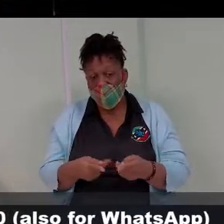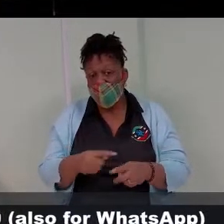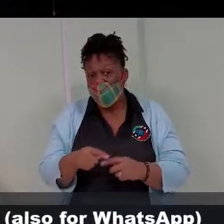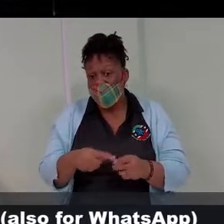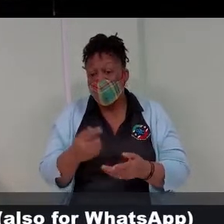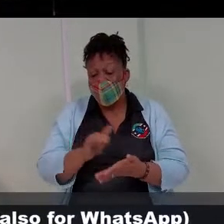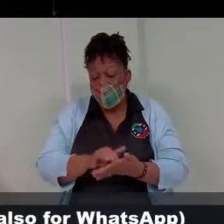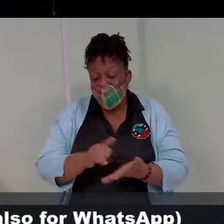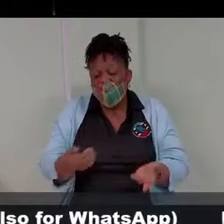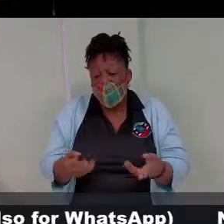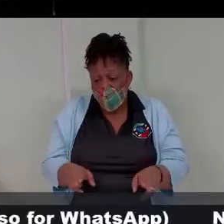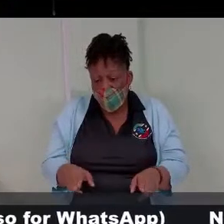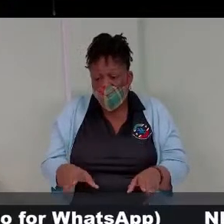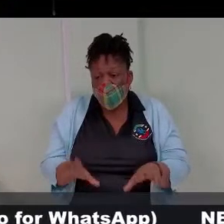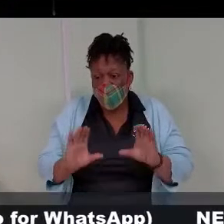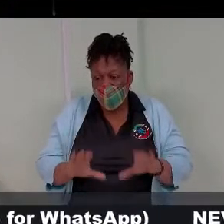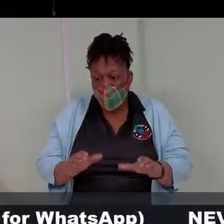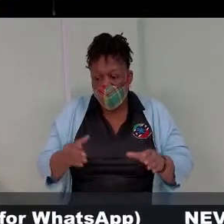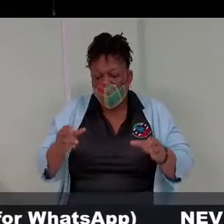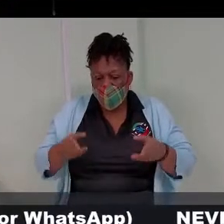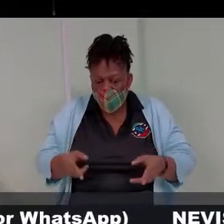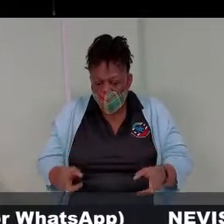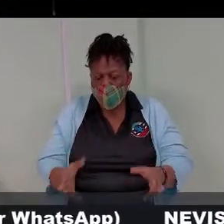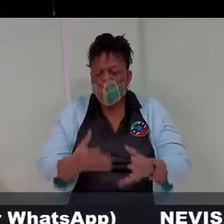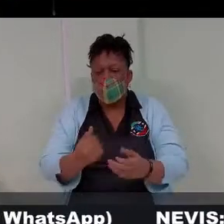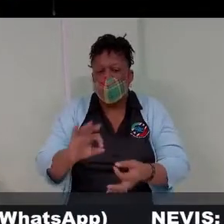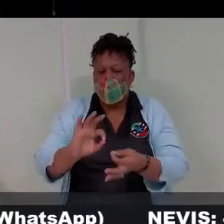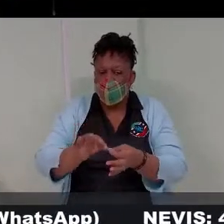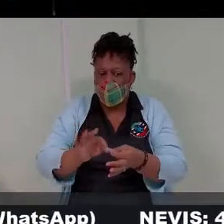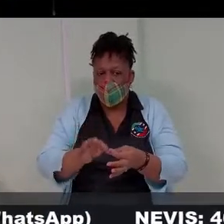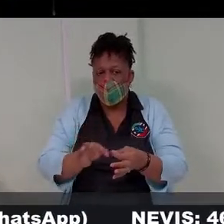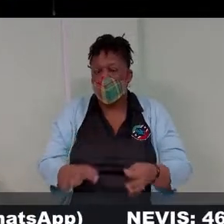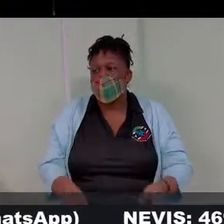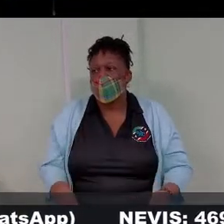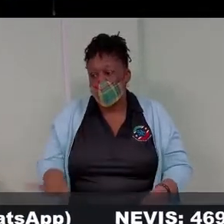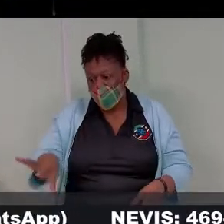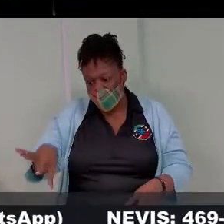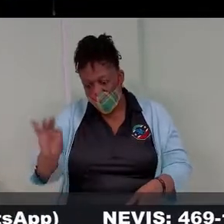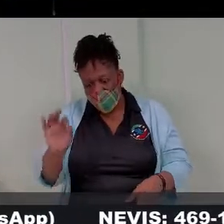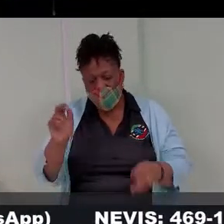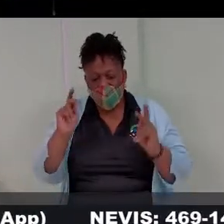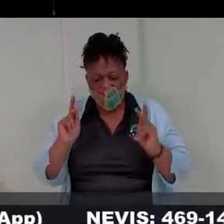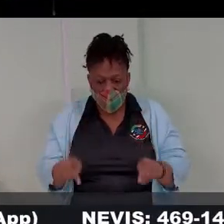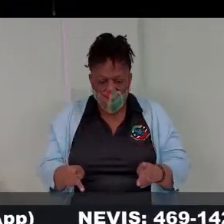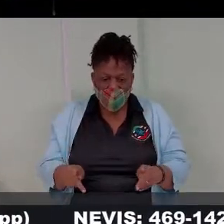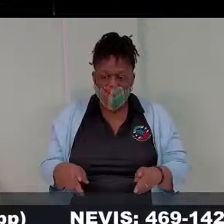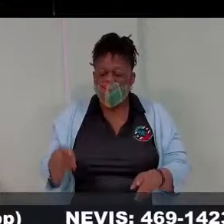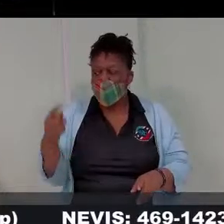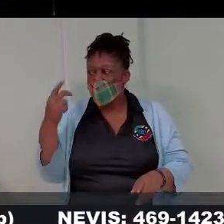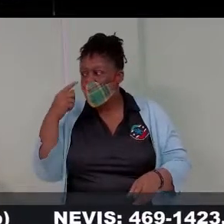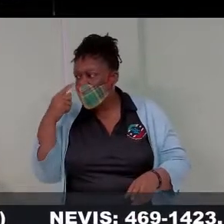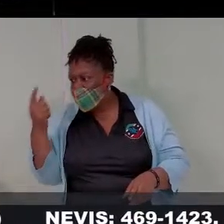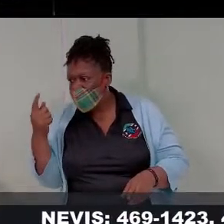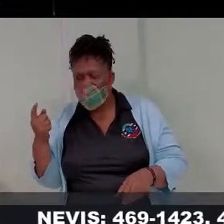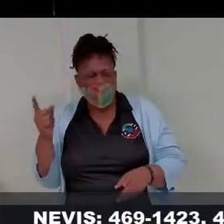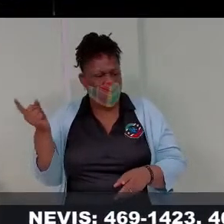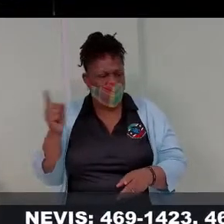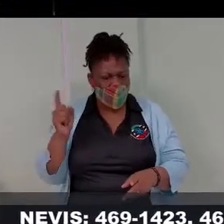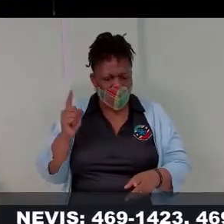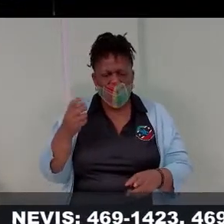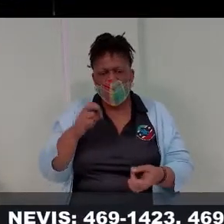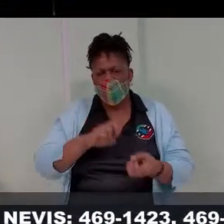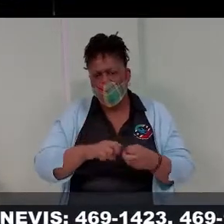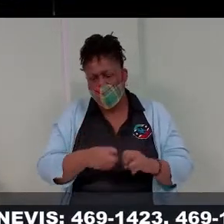adequately contain the breach. In other words, identify where the breach was and do the necessary